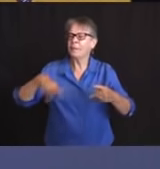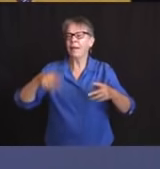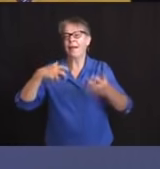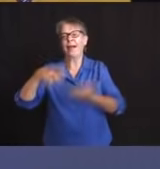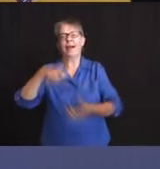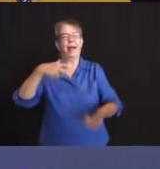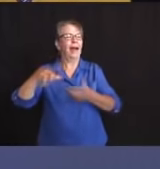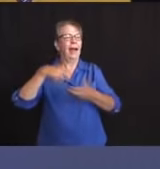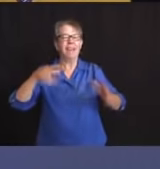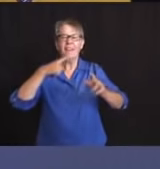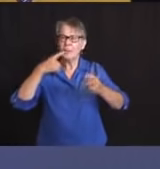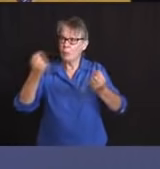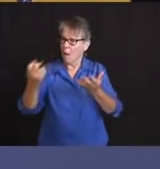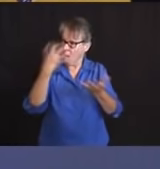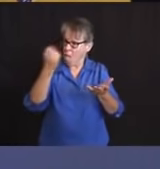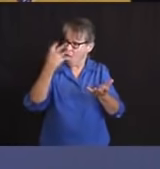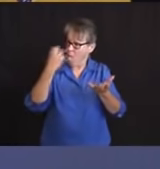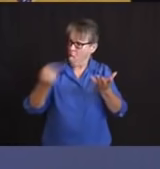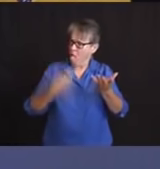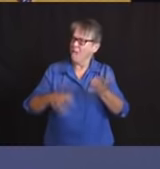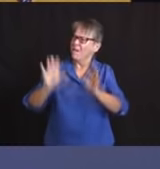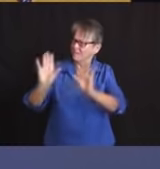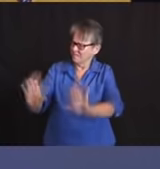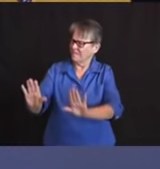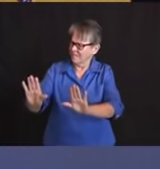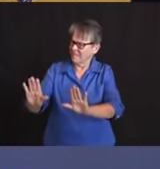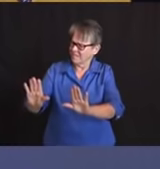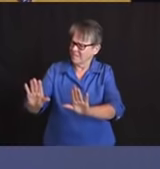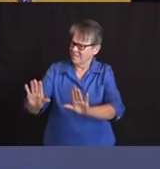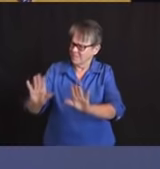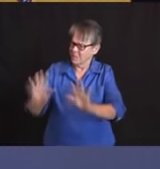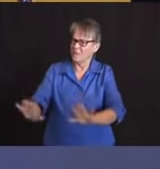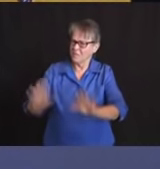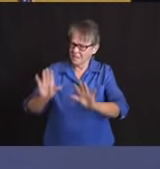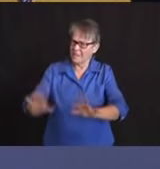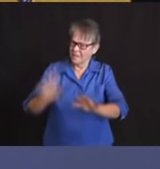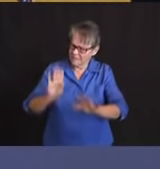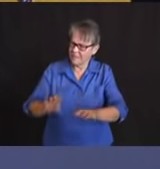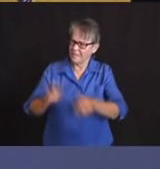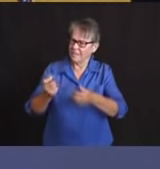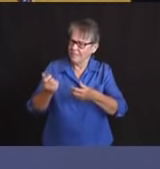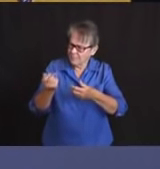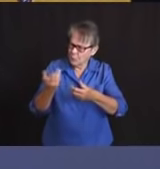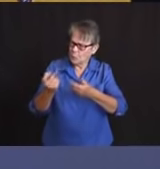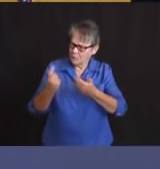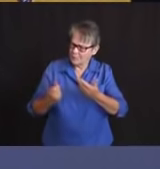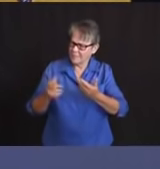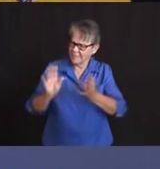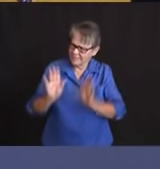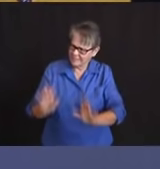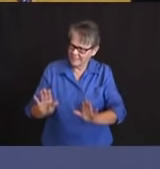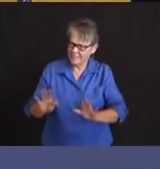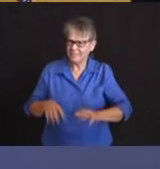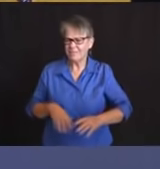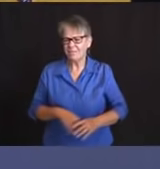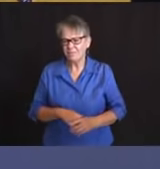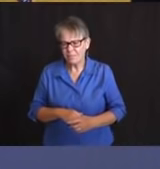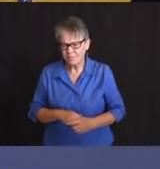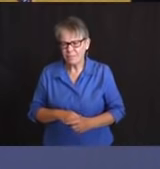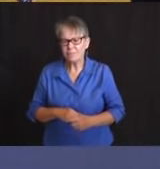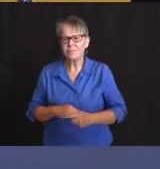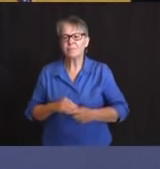violating the eviction order, or we can get back to you on that one. I'm not sure either way, but Yeah, all executive orders carry a